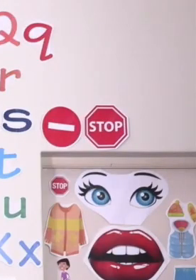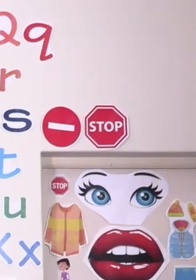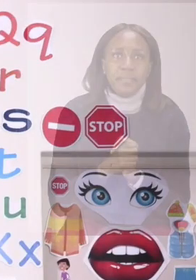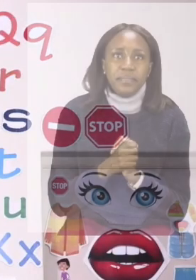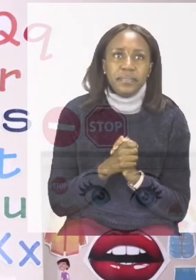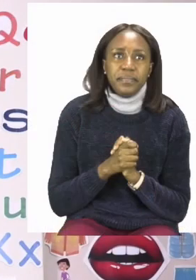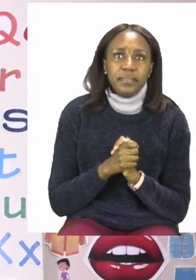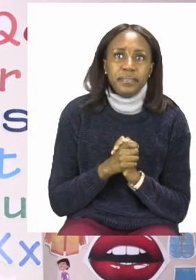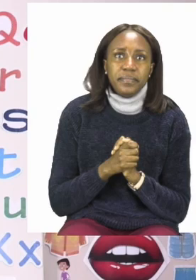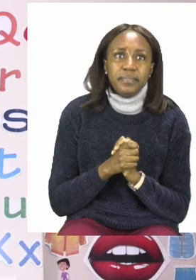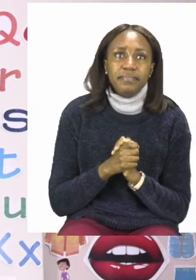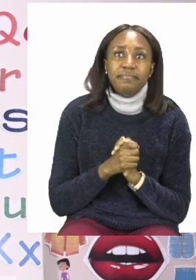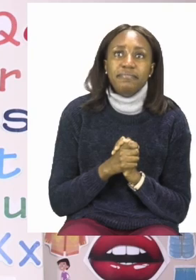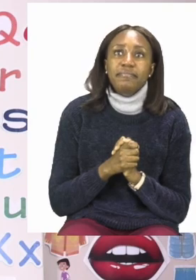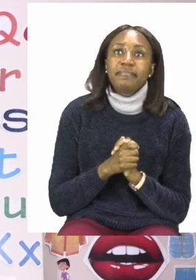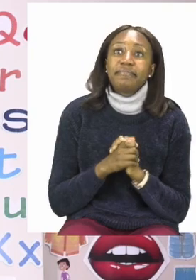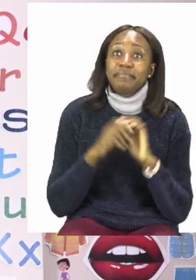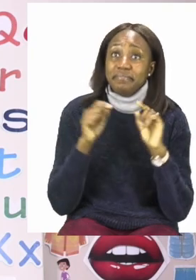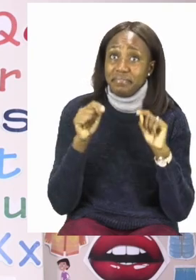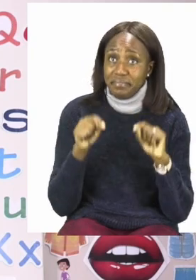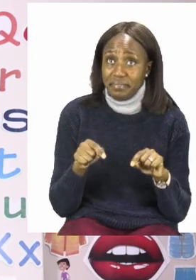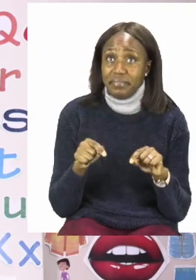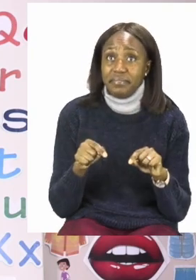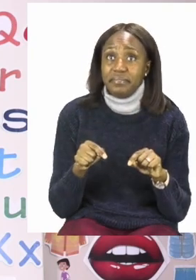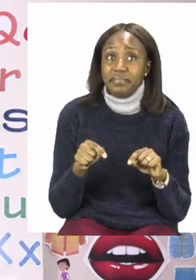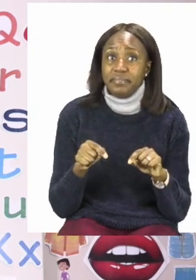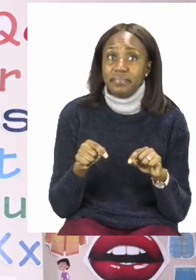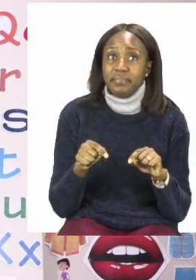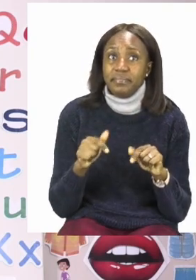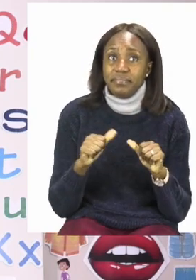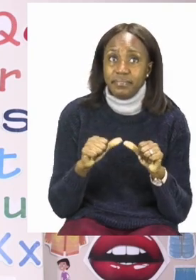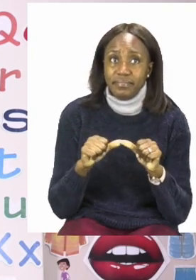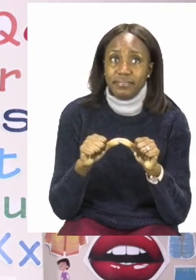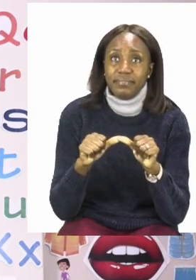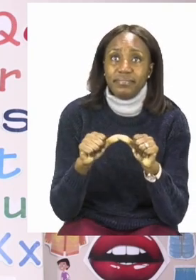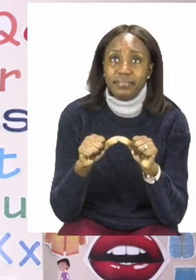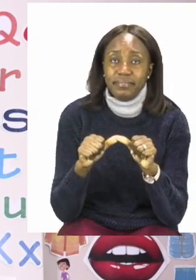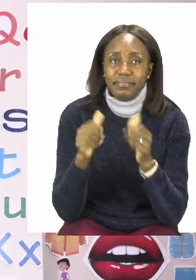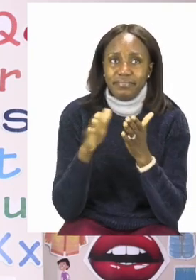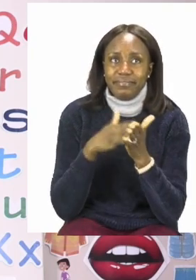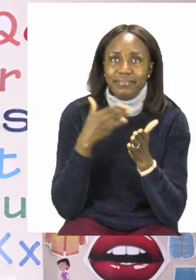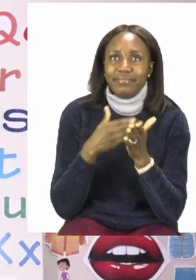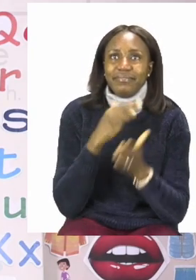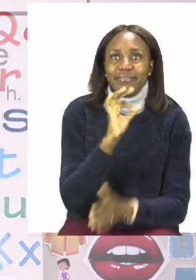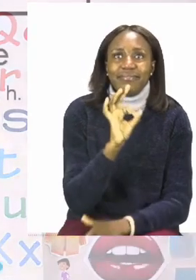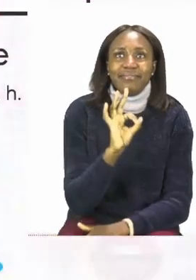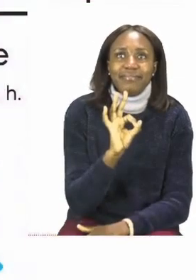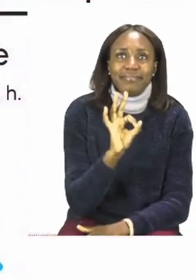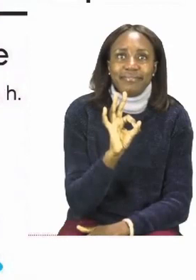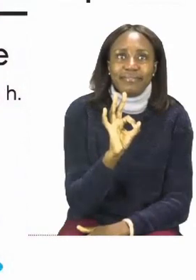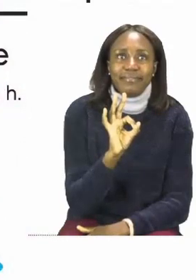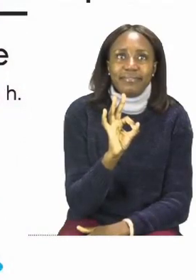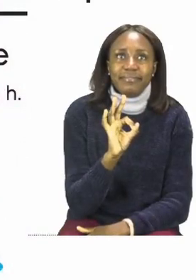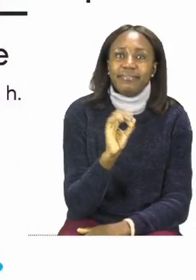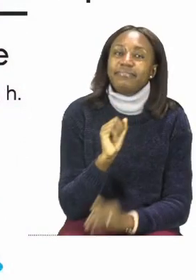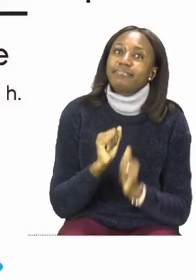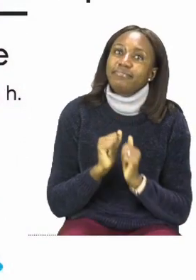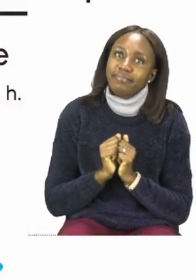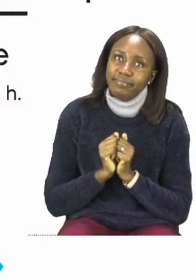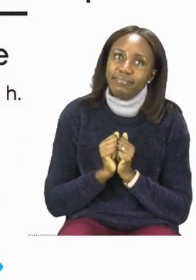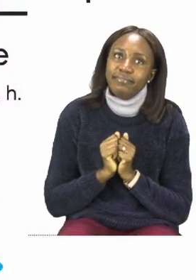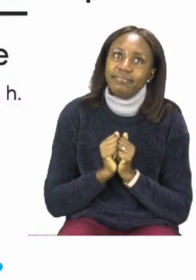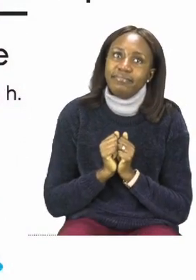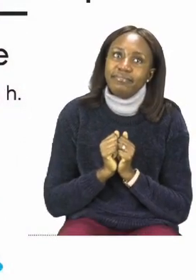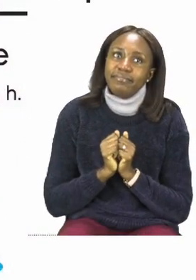For our next part we are going to now move on to page 9. On page 9 for our